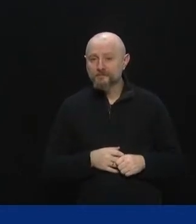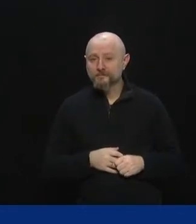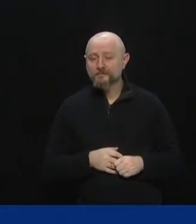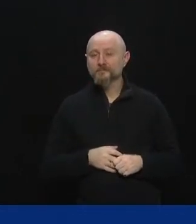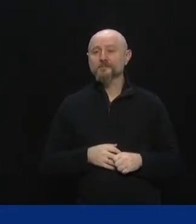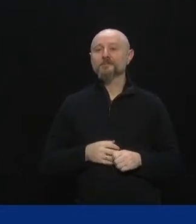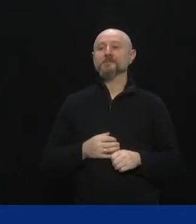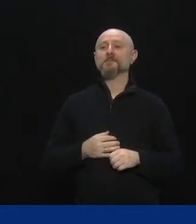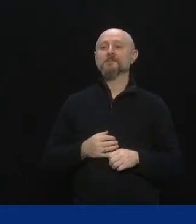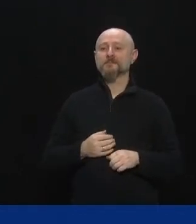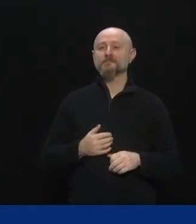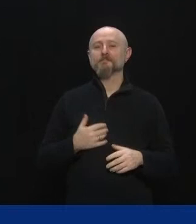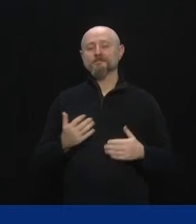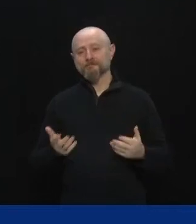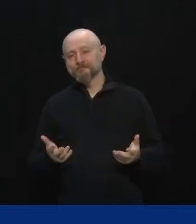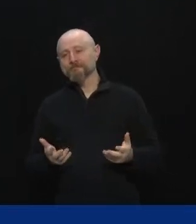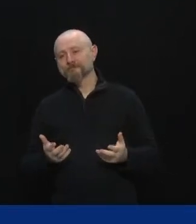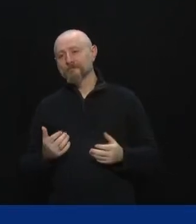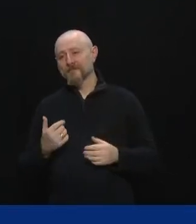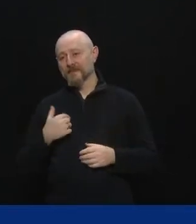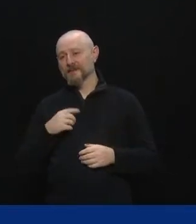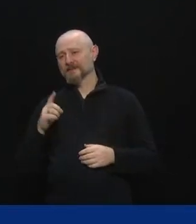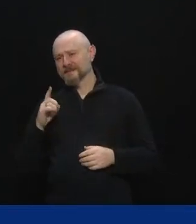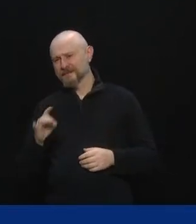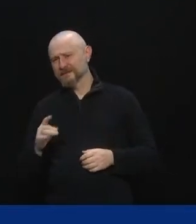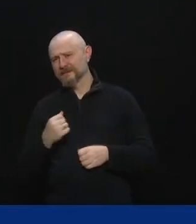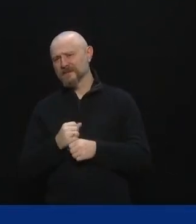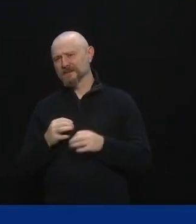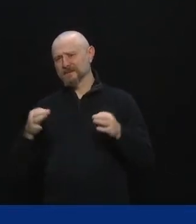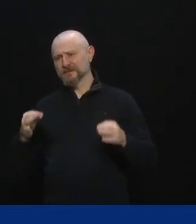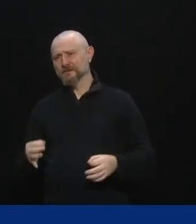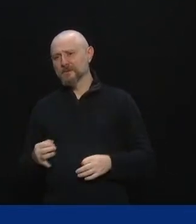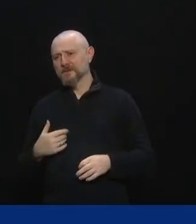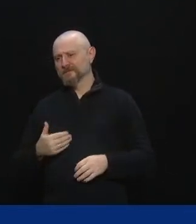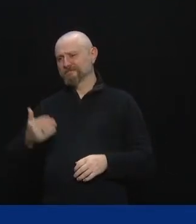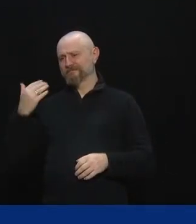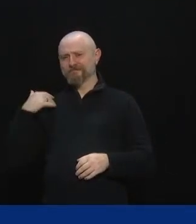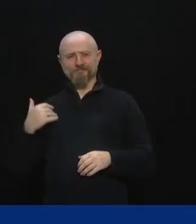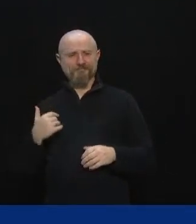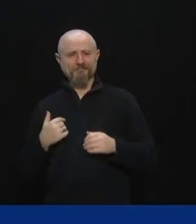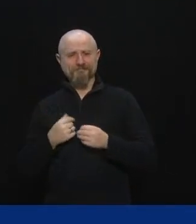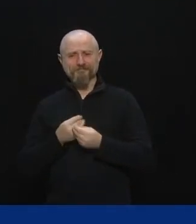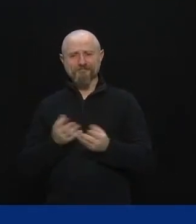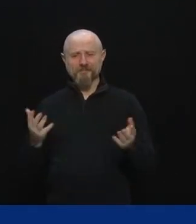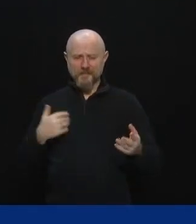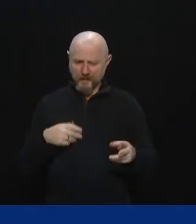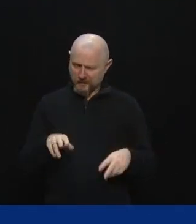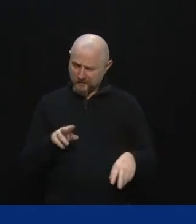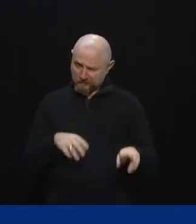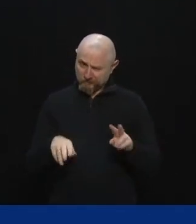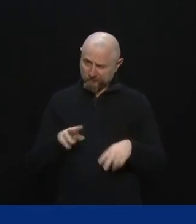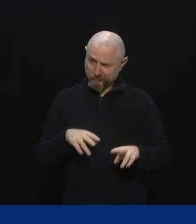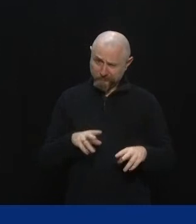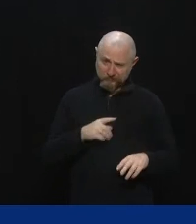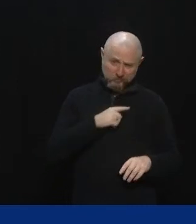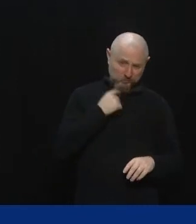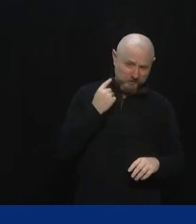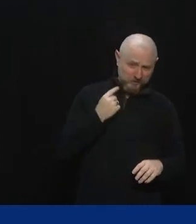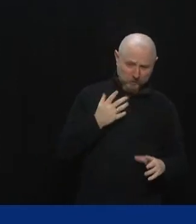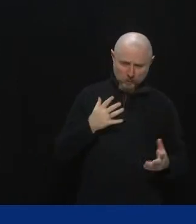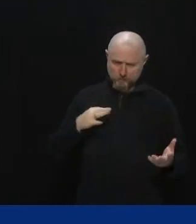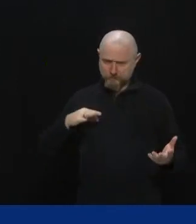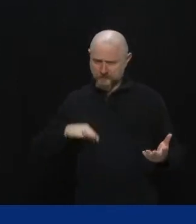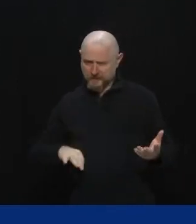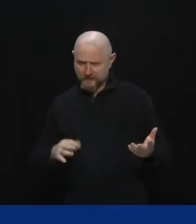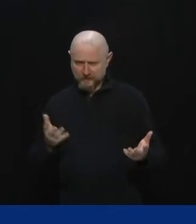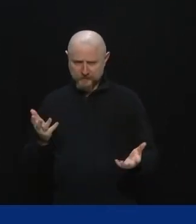exactly we had to calculate that. We had to make that determination together on assessing the risks and the benefits of each, but